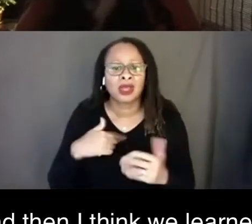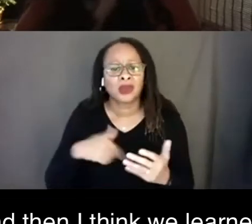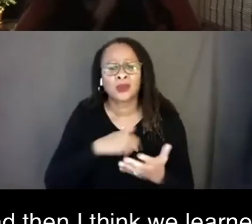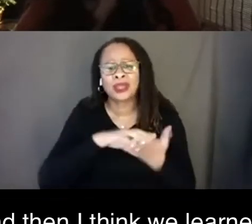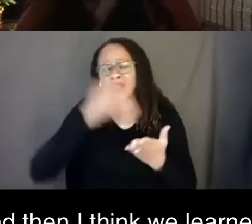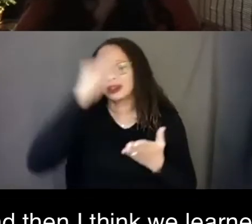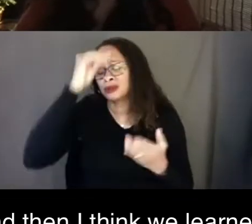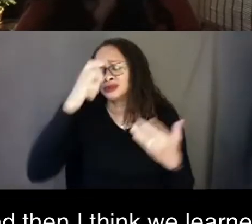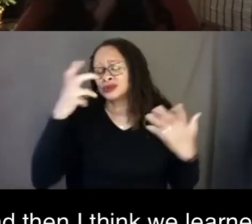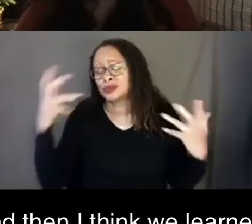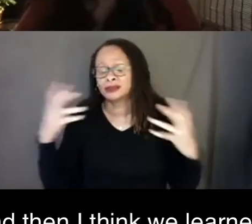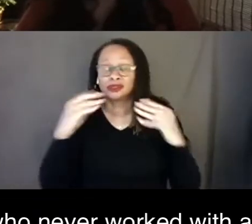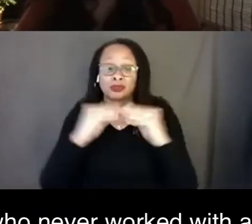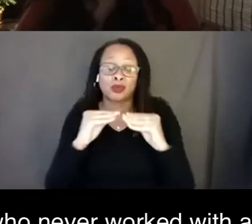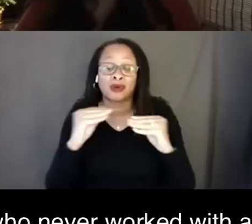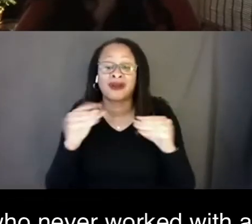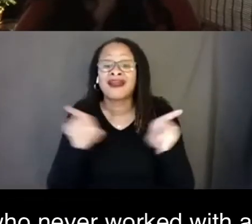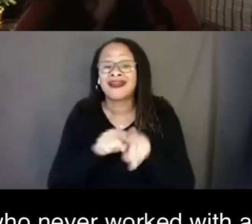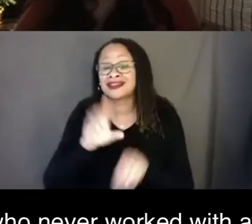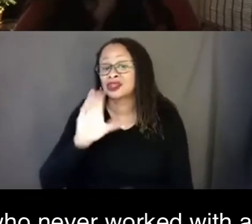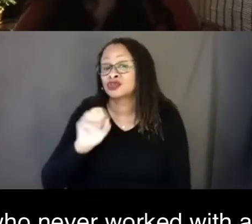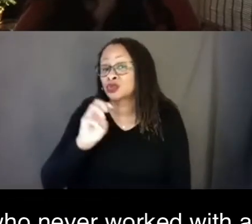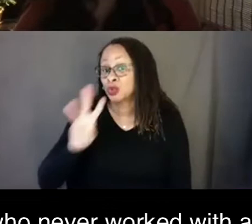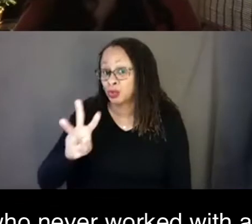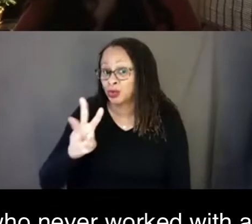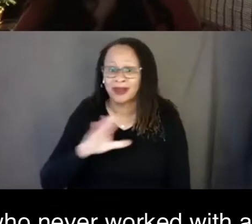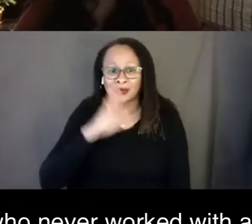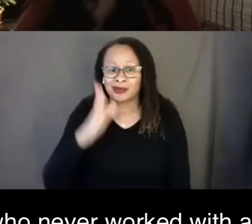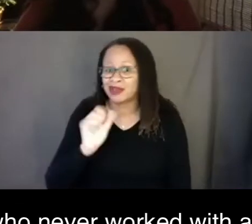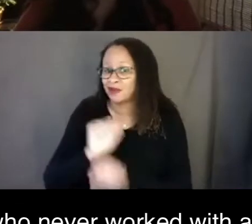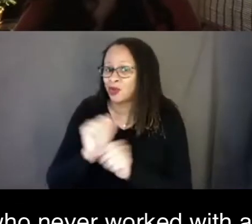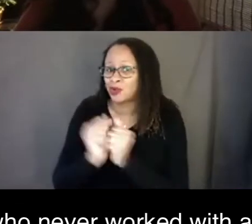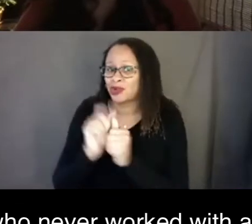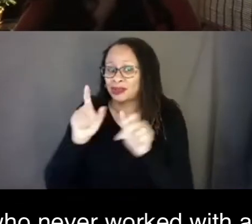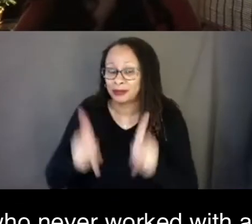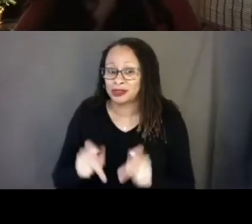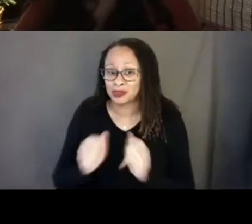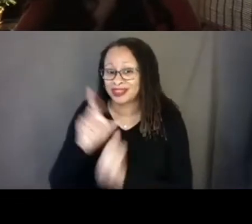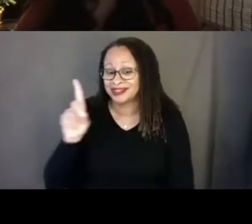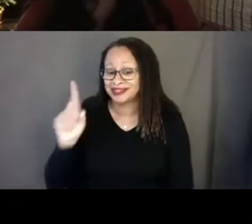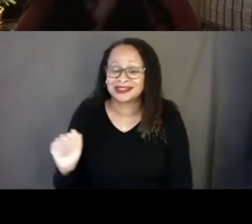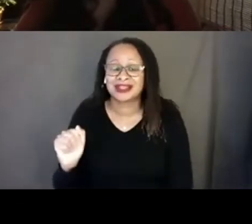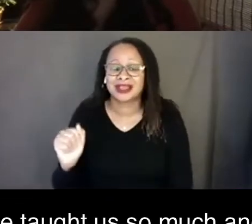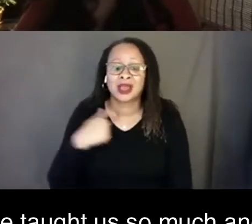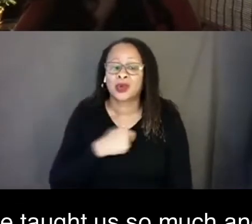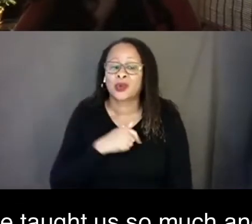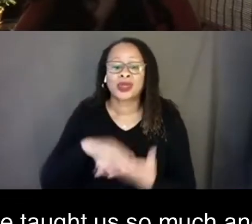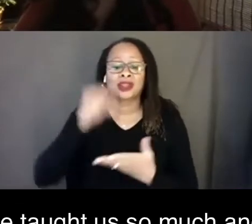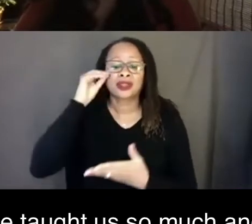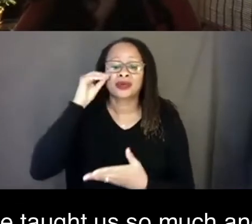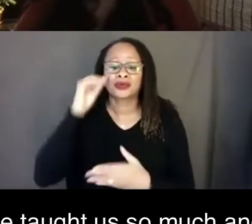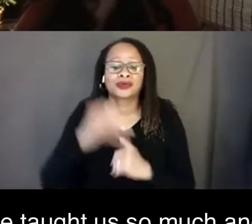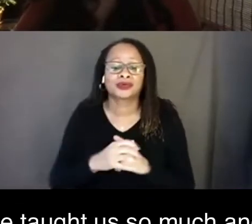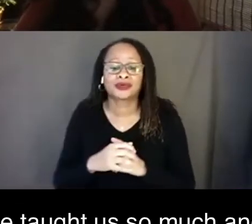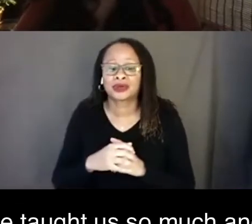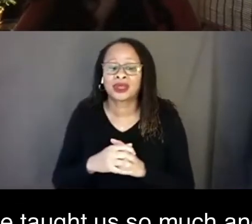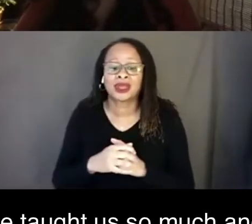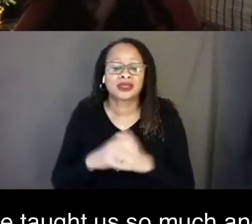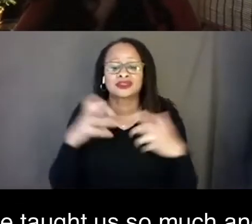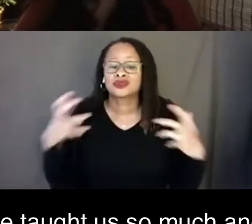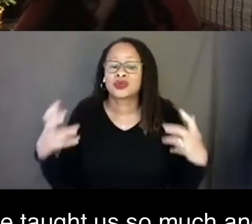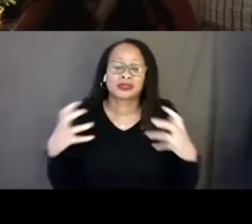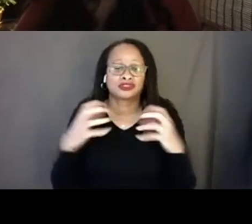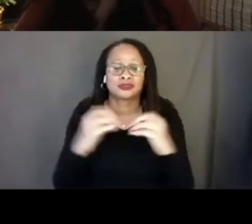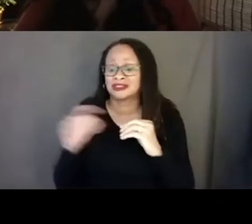more as a crew who never worked with person with disability. We learned so much. She taught us so much, and she was